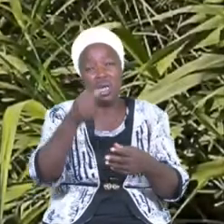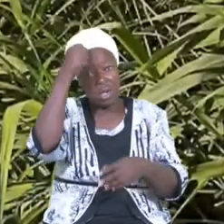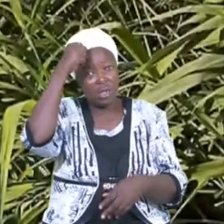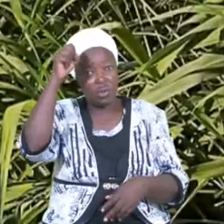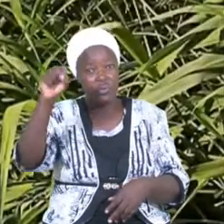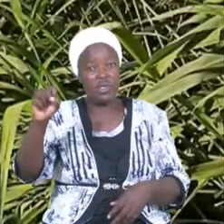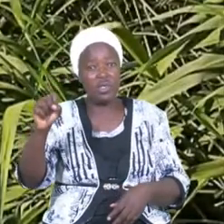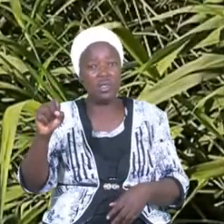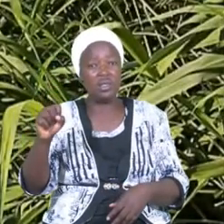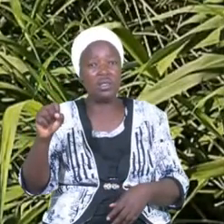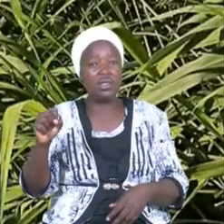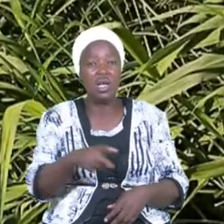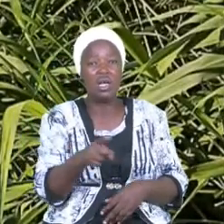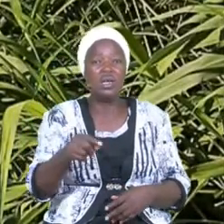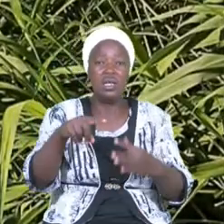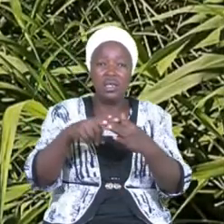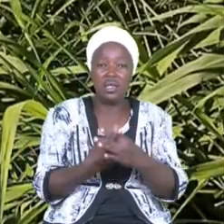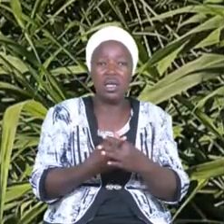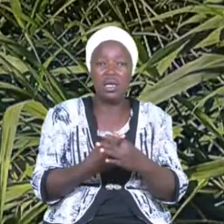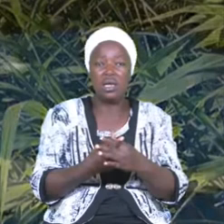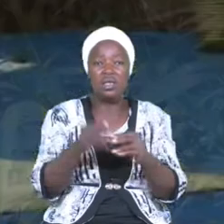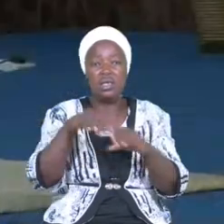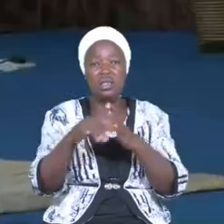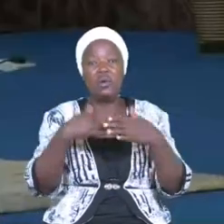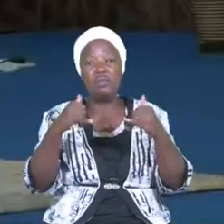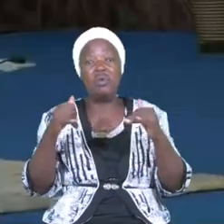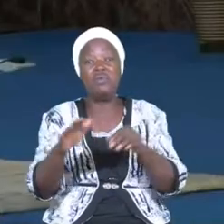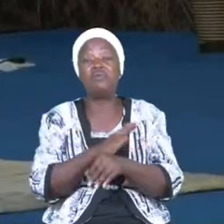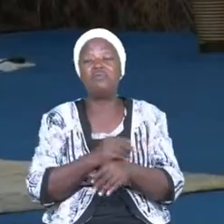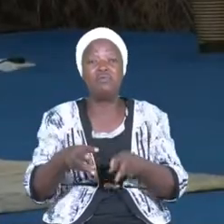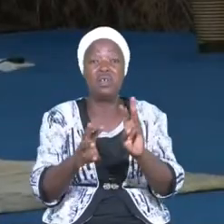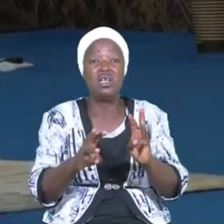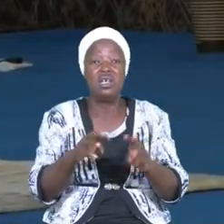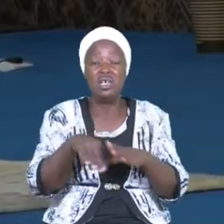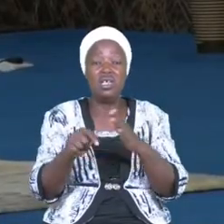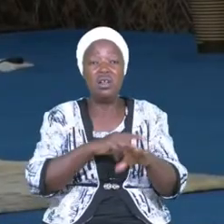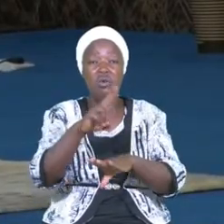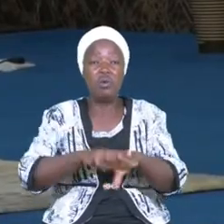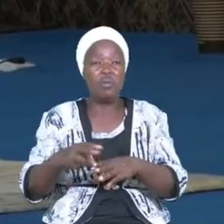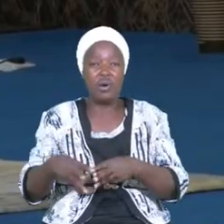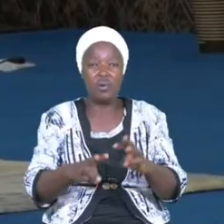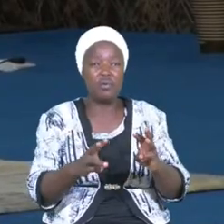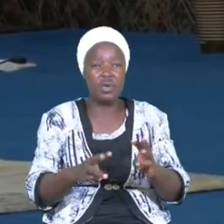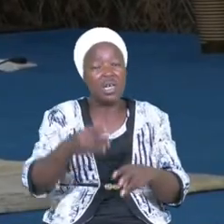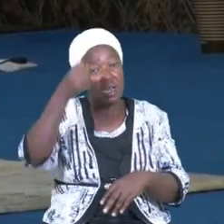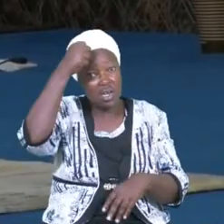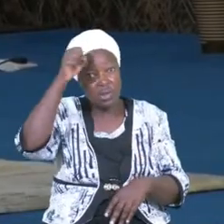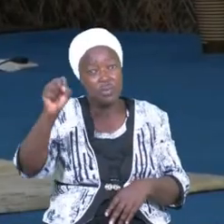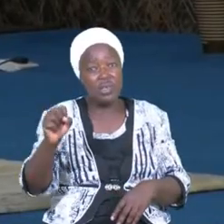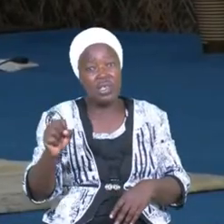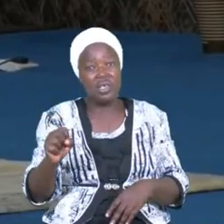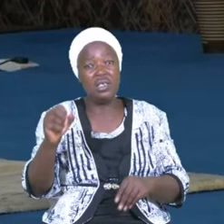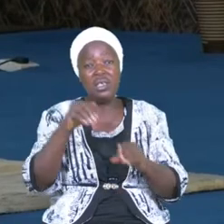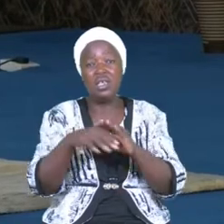start in a playful way, in a normal way. Disobedience in any